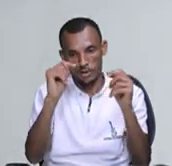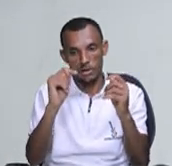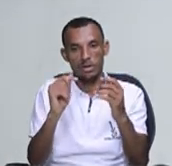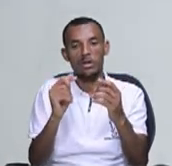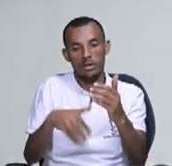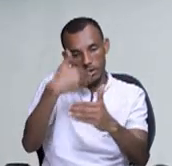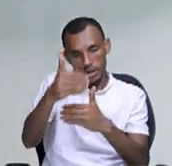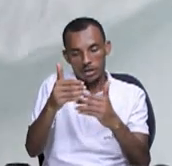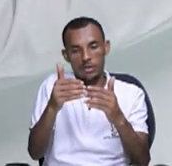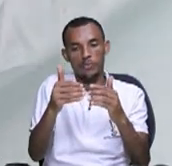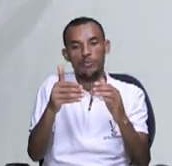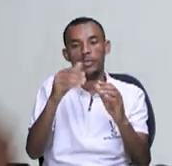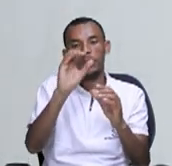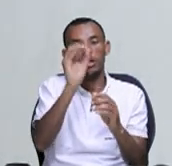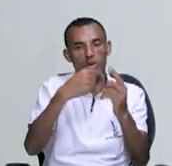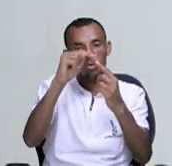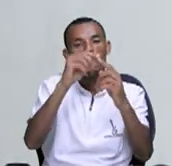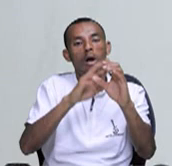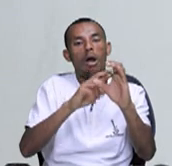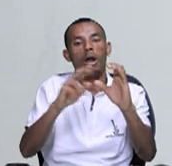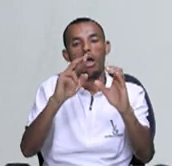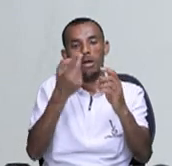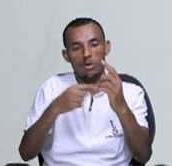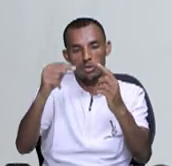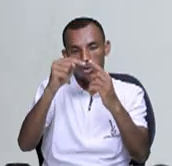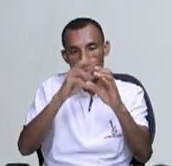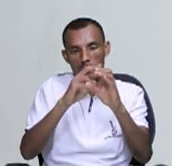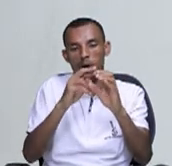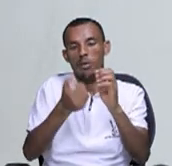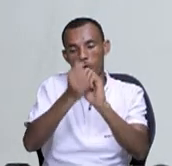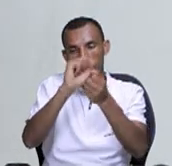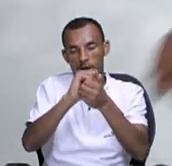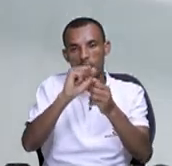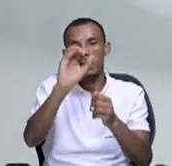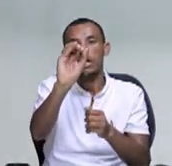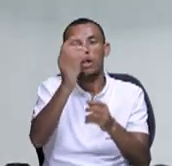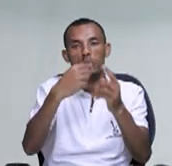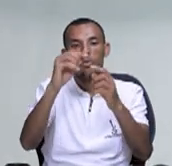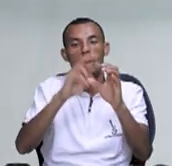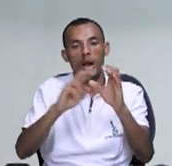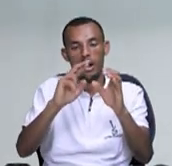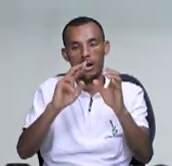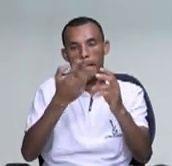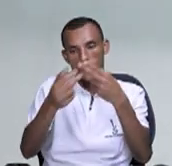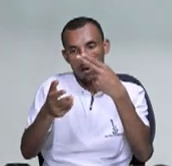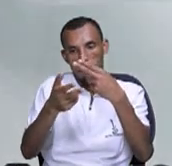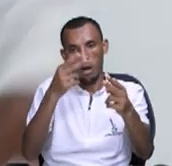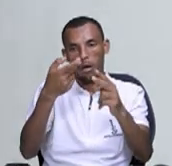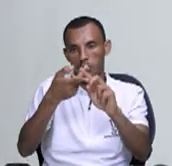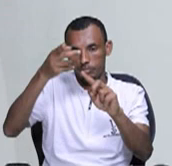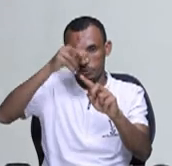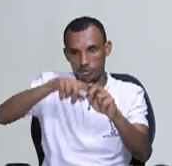what? Degree to radian. To convert a degree measure to radian multiplied by these reciprocals, that